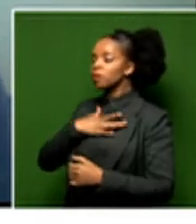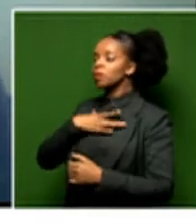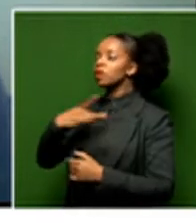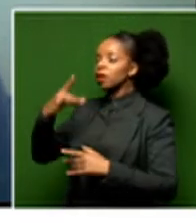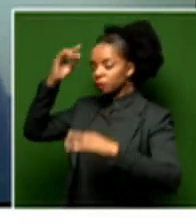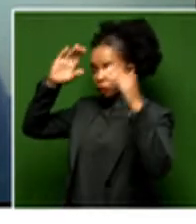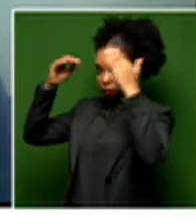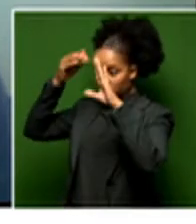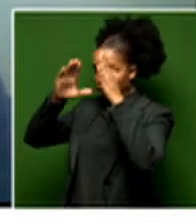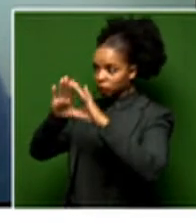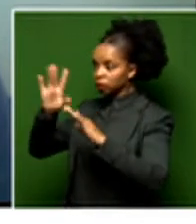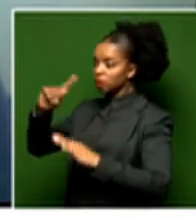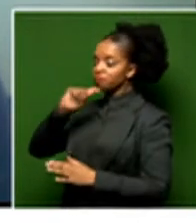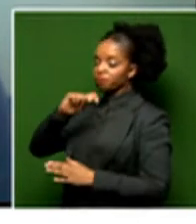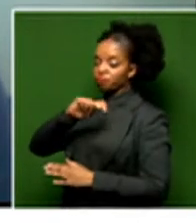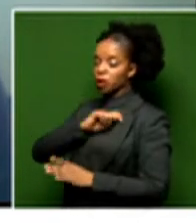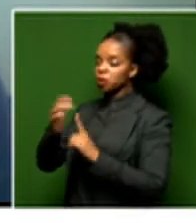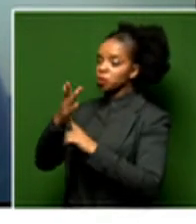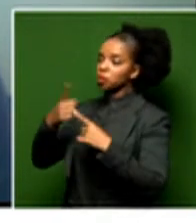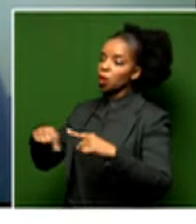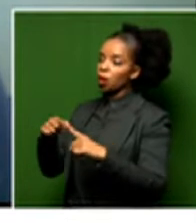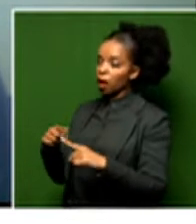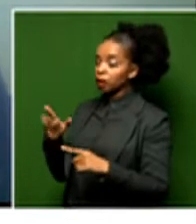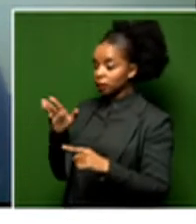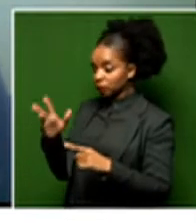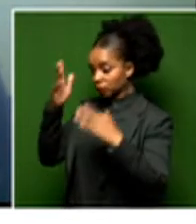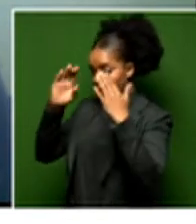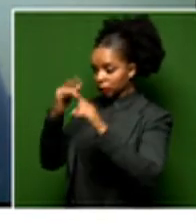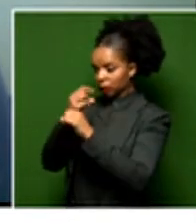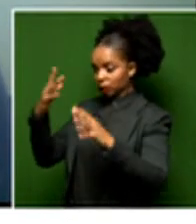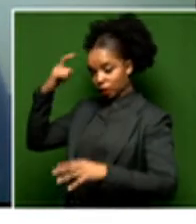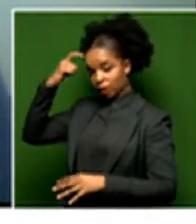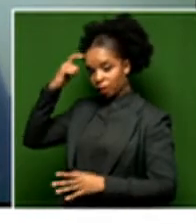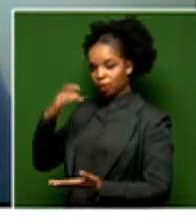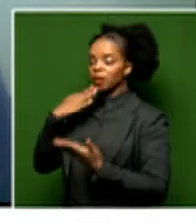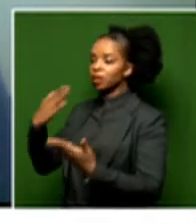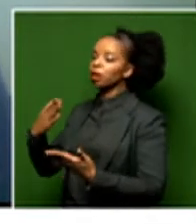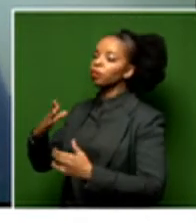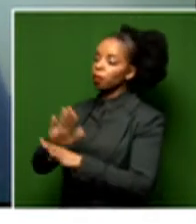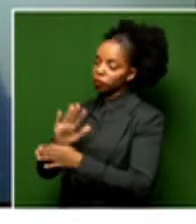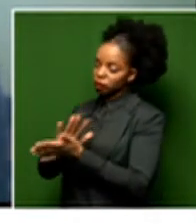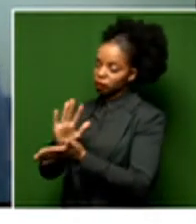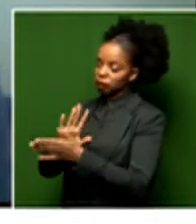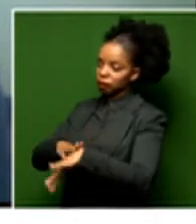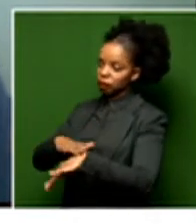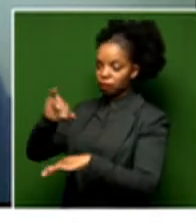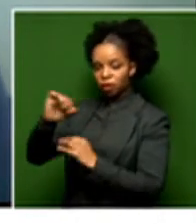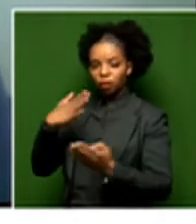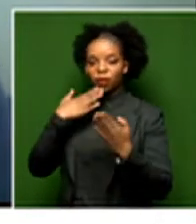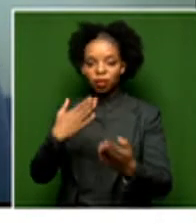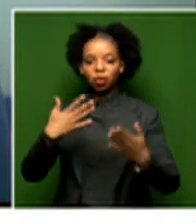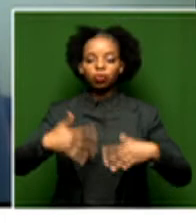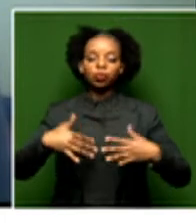that opportunity starts in the mind. Thank you so much for that. We do appreciate your time. Thank you. Thank you so much for having